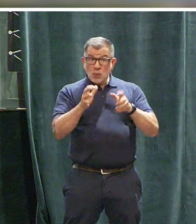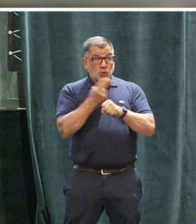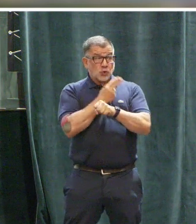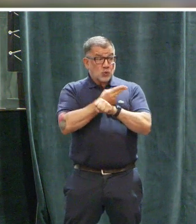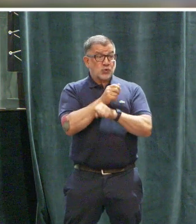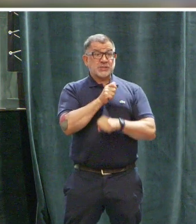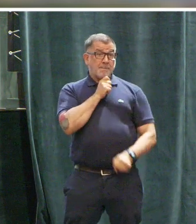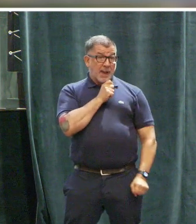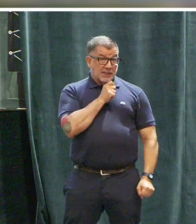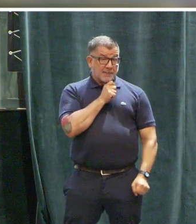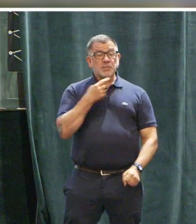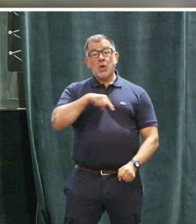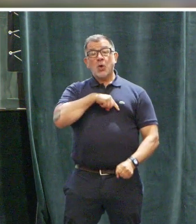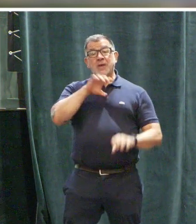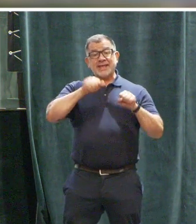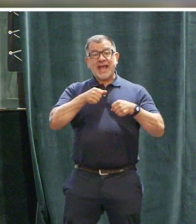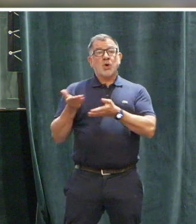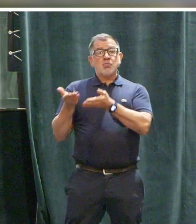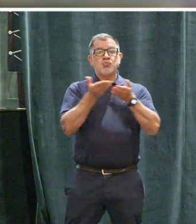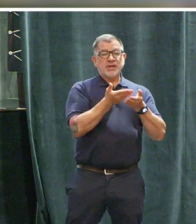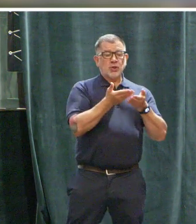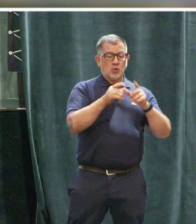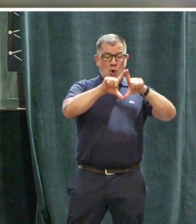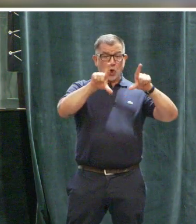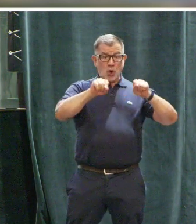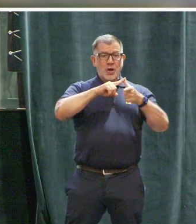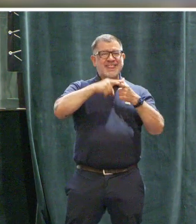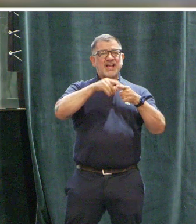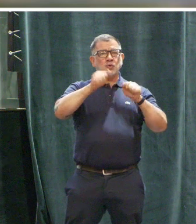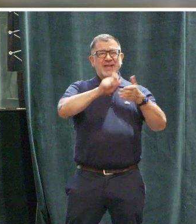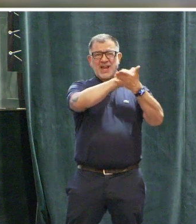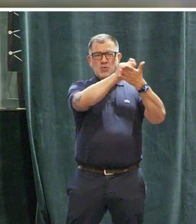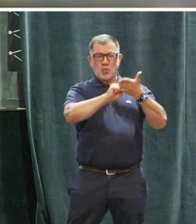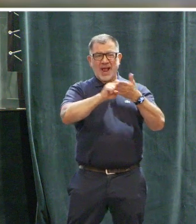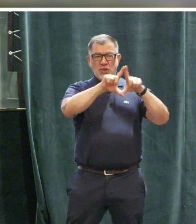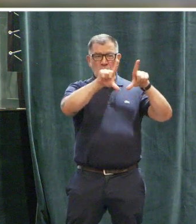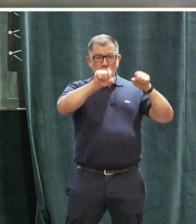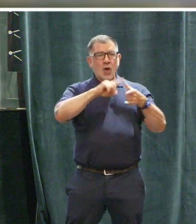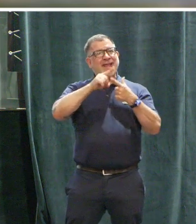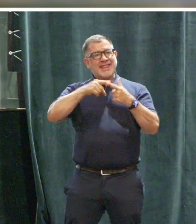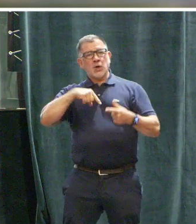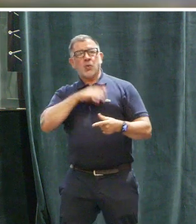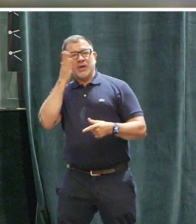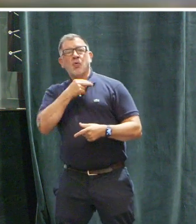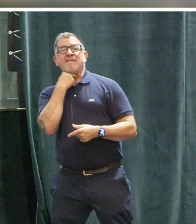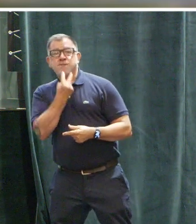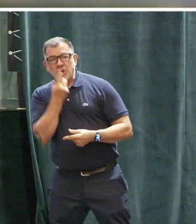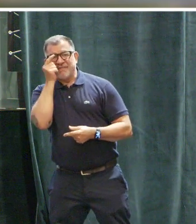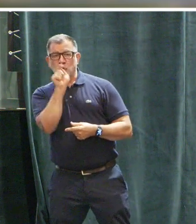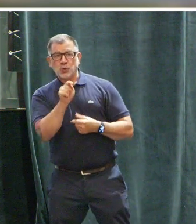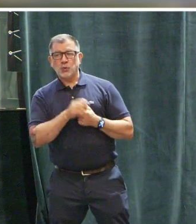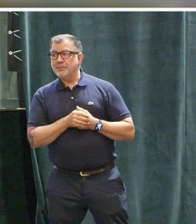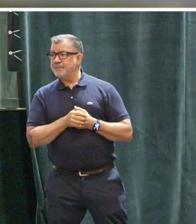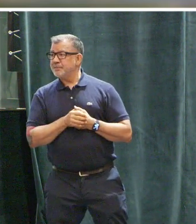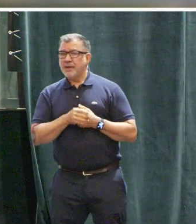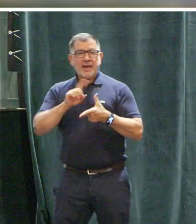mic, we can bring you a card and you can write your question down. I'd be happy to ask it for you. I'm going to be bouncing